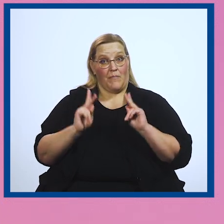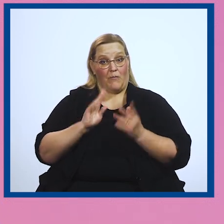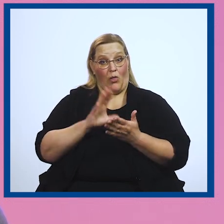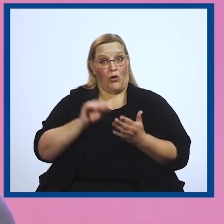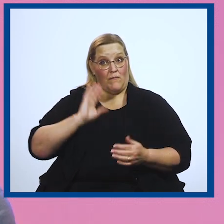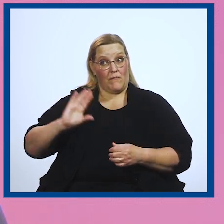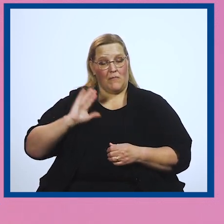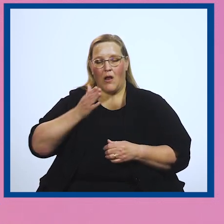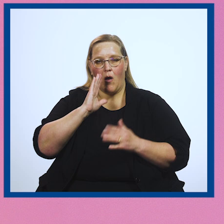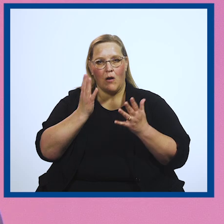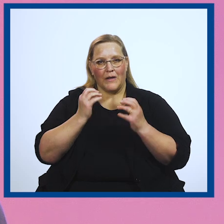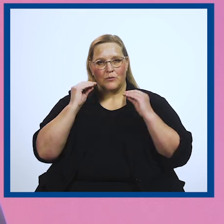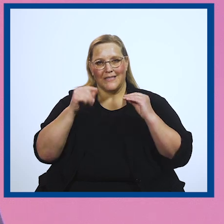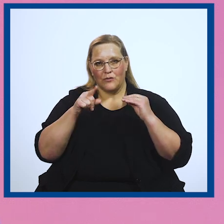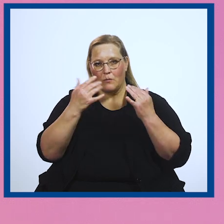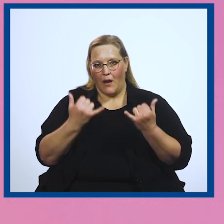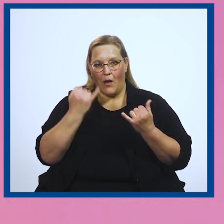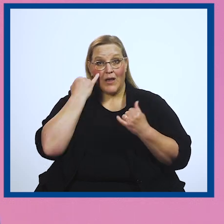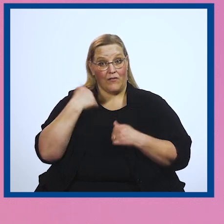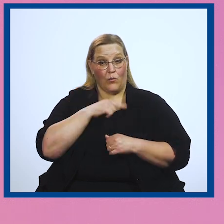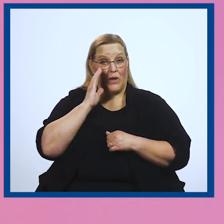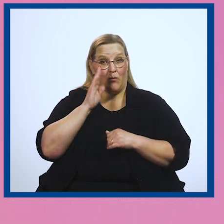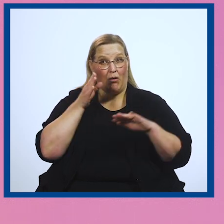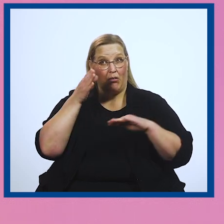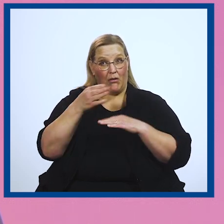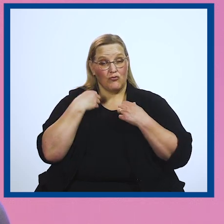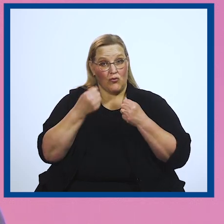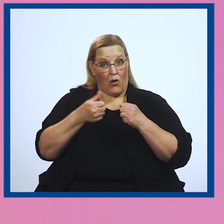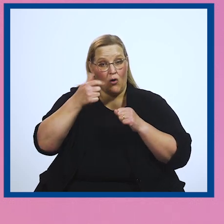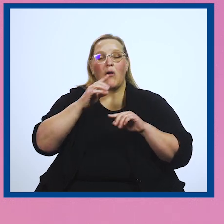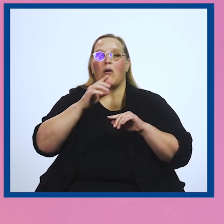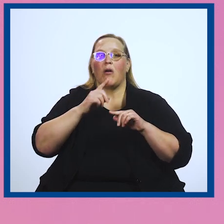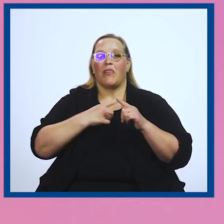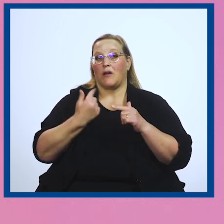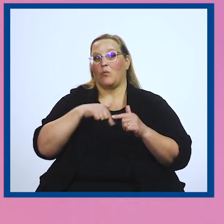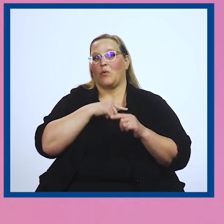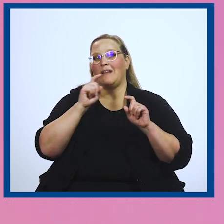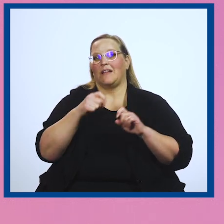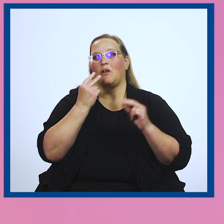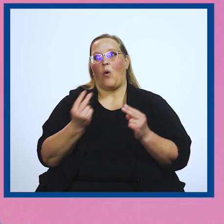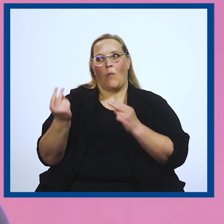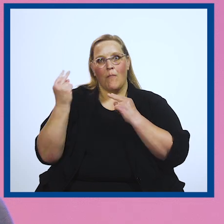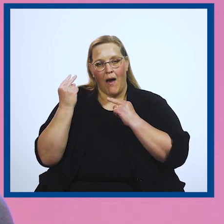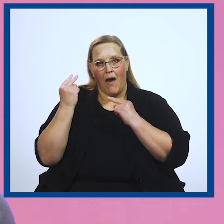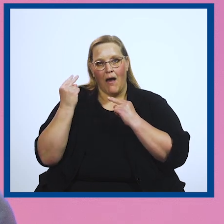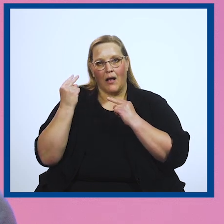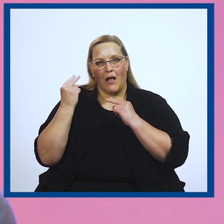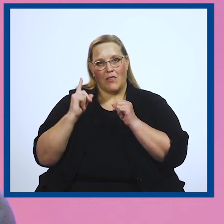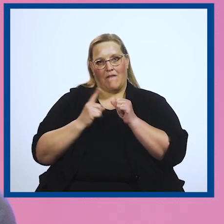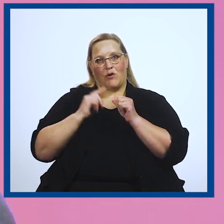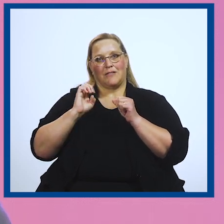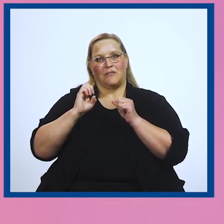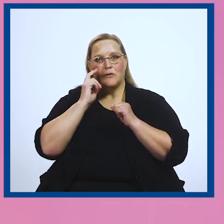right now. If we're going to come out of this thing stronger, we have to go back to the ultimate defining moment of Easter and see it for what it really